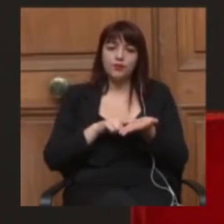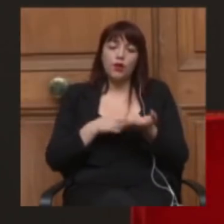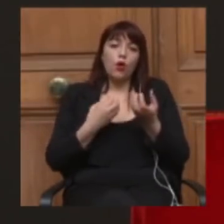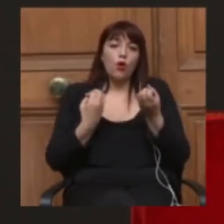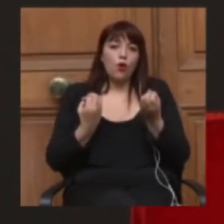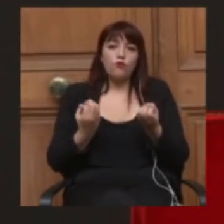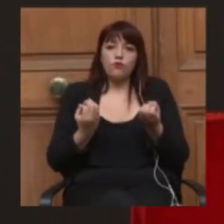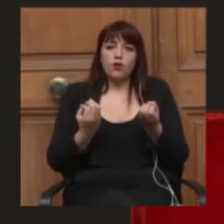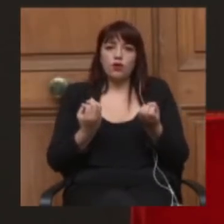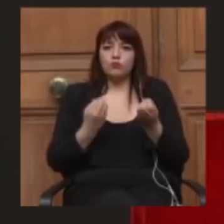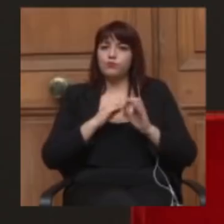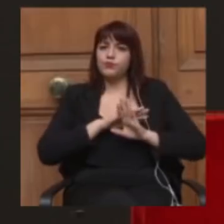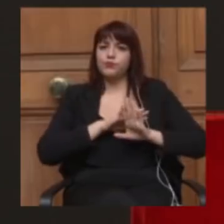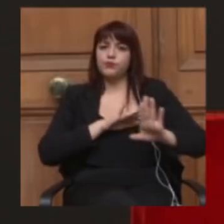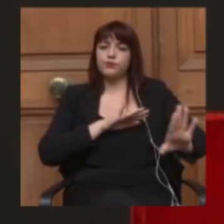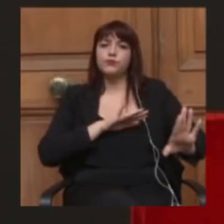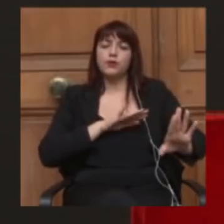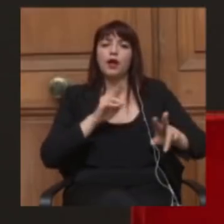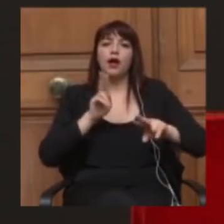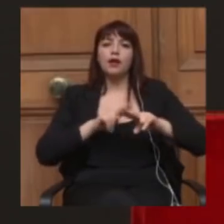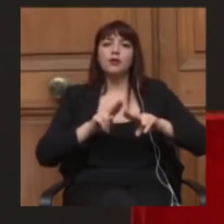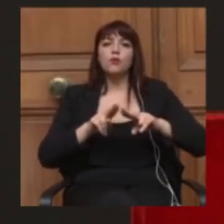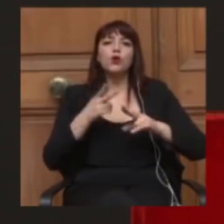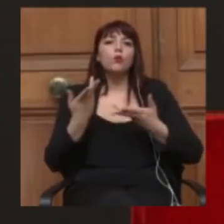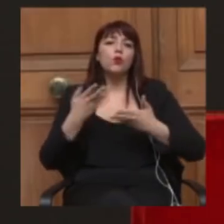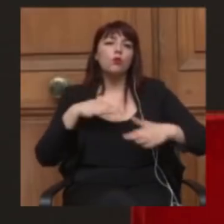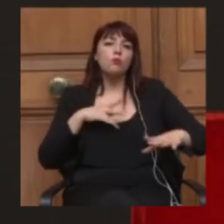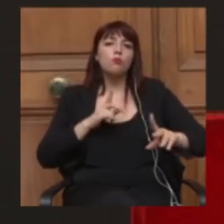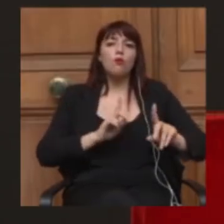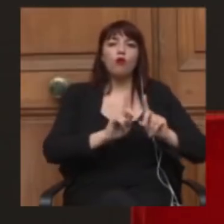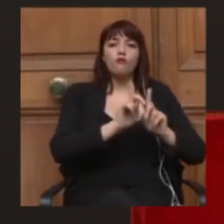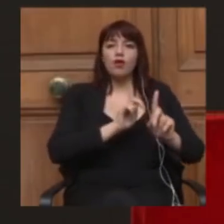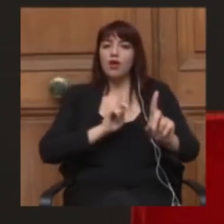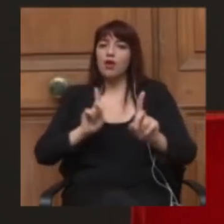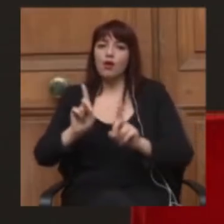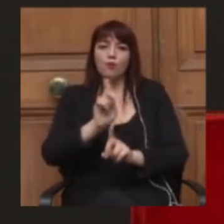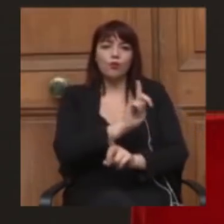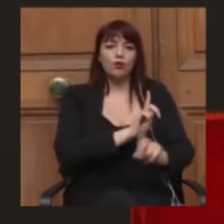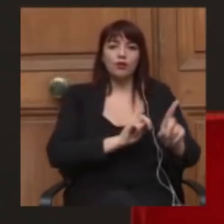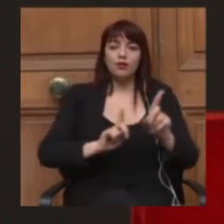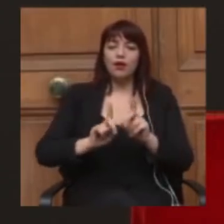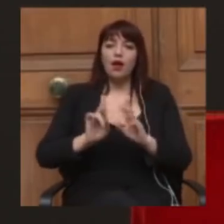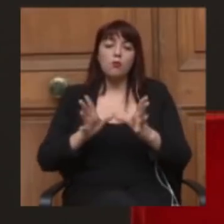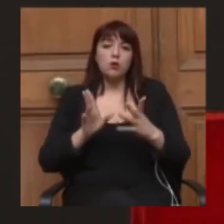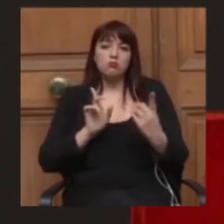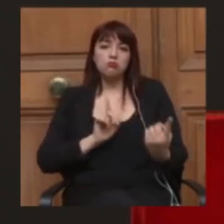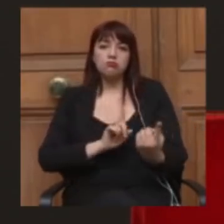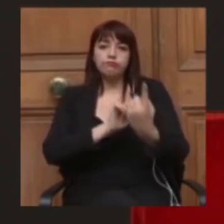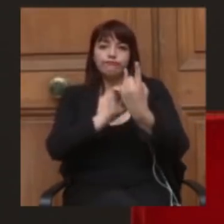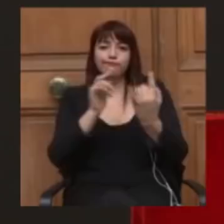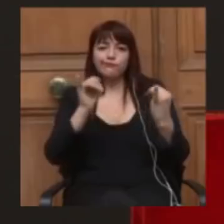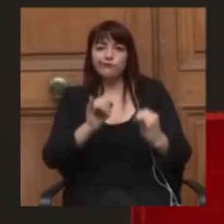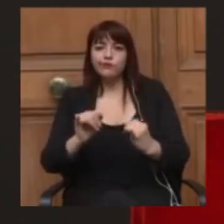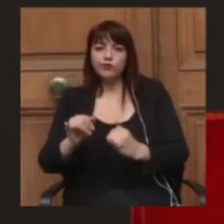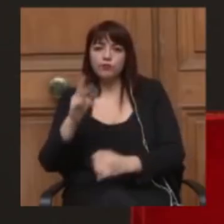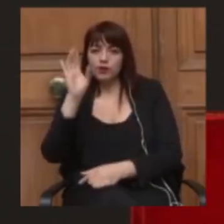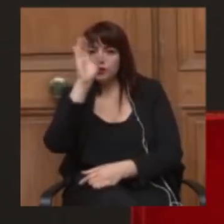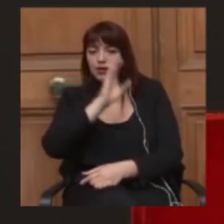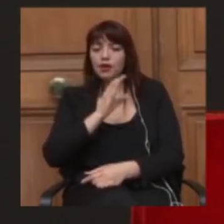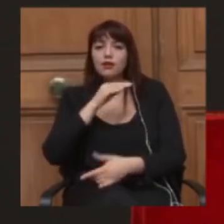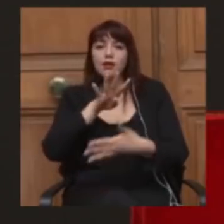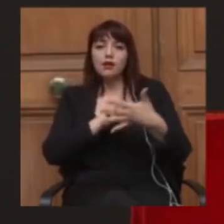we move from there? Perhaps we need to find a critical way to explore the